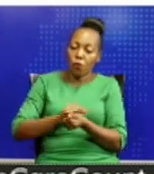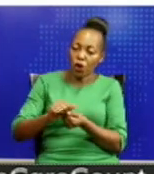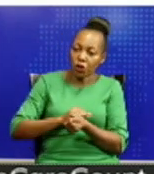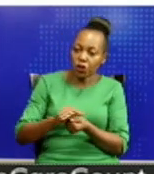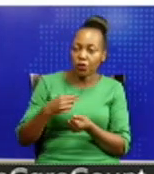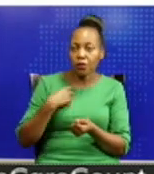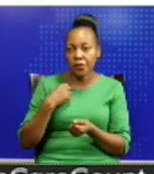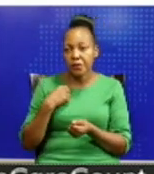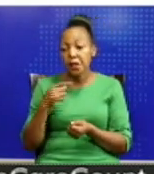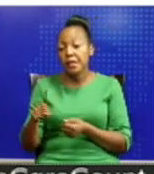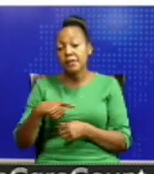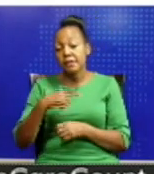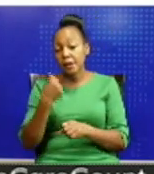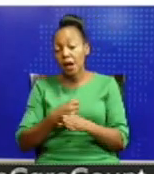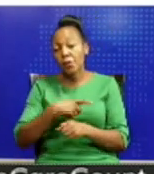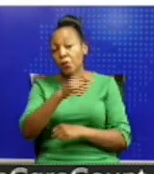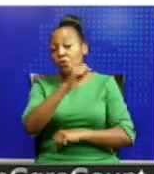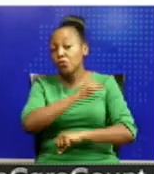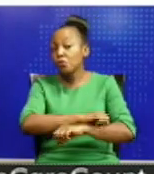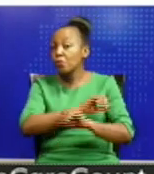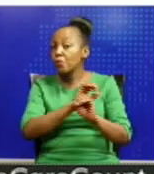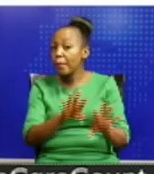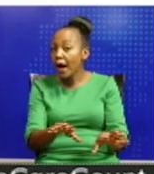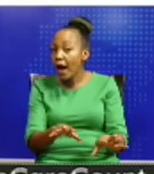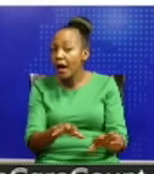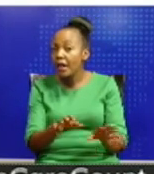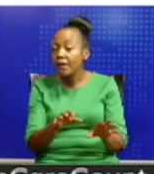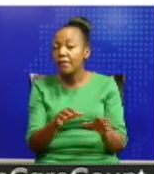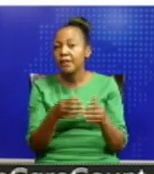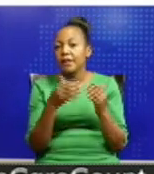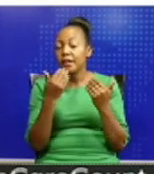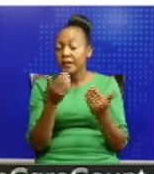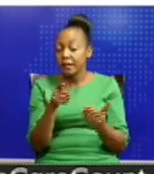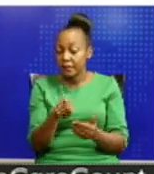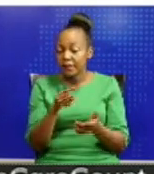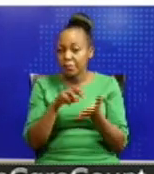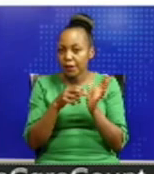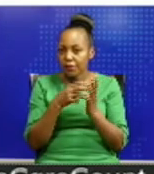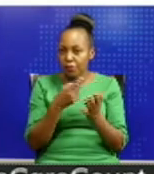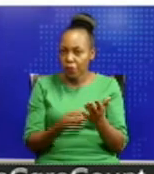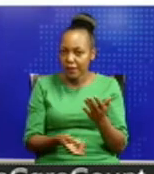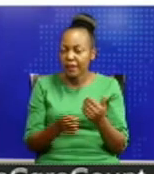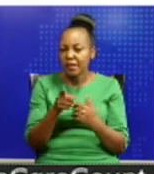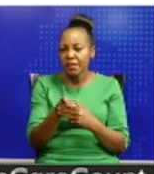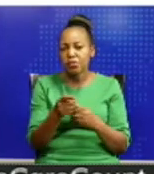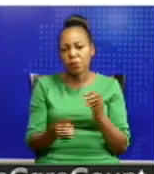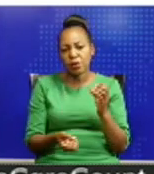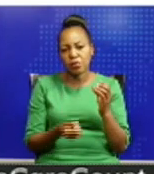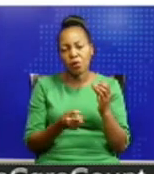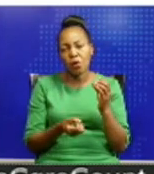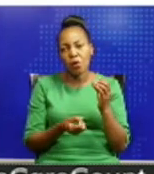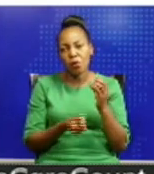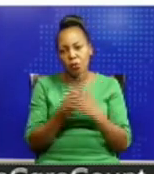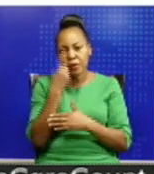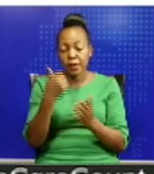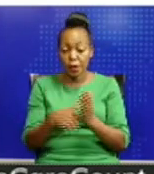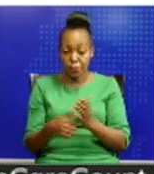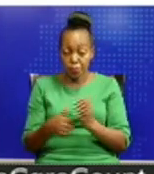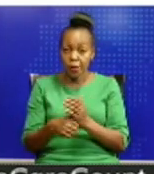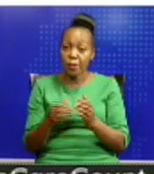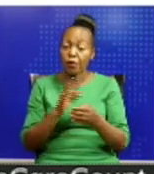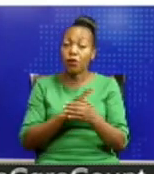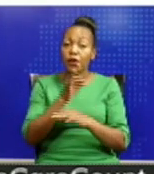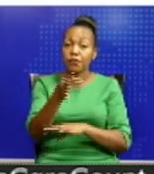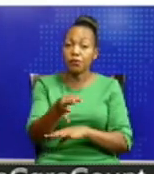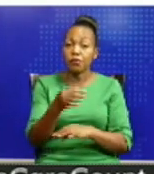washing. This girl will not go to school. They should have wanted to get a degree. Uh-huh. That means that will have an implication even on the kind of the